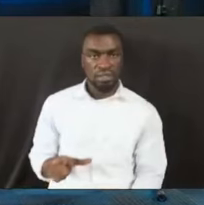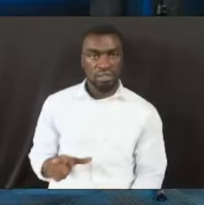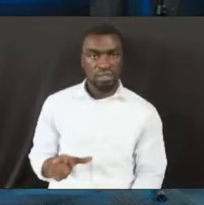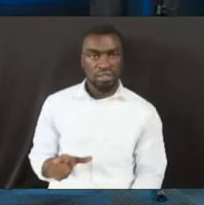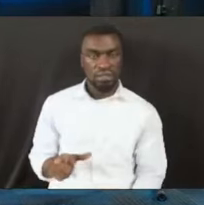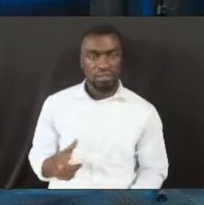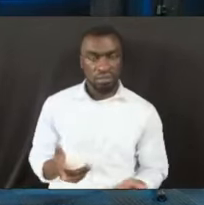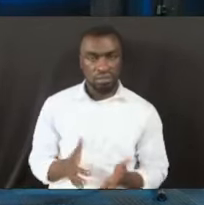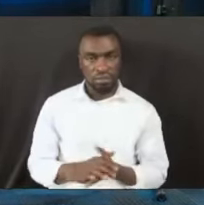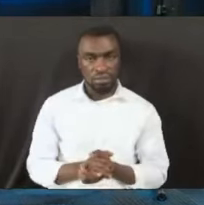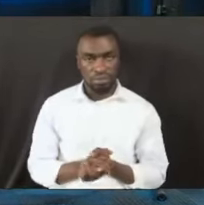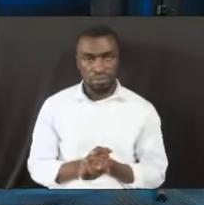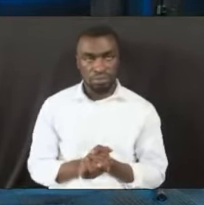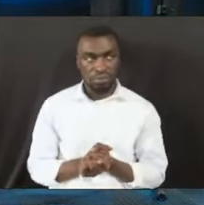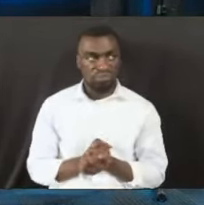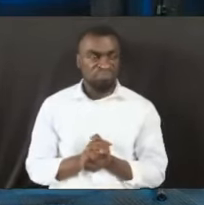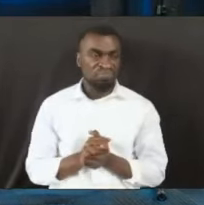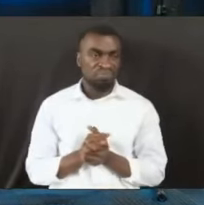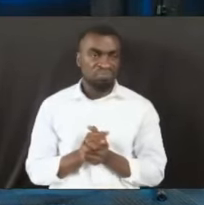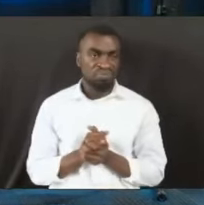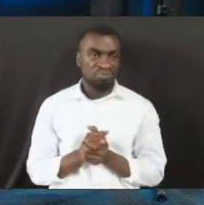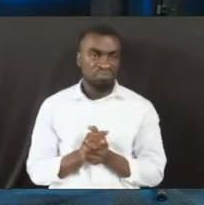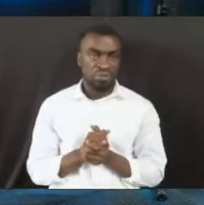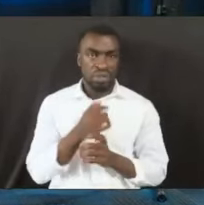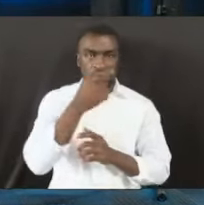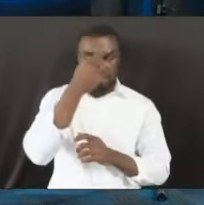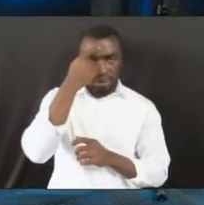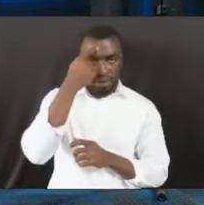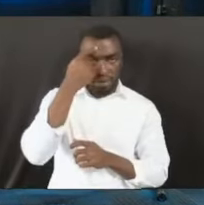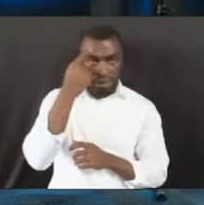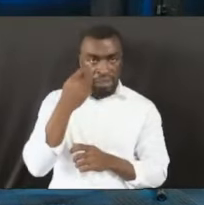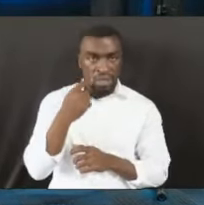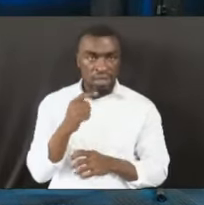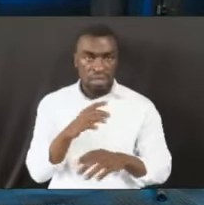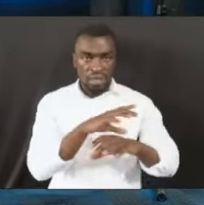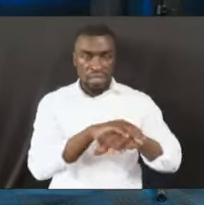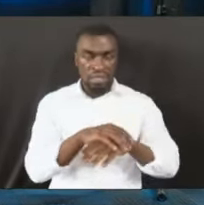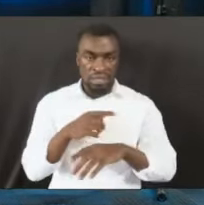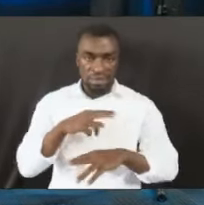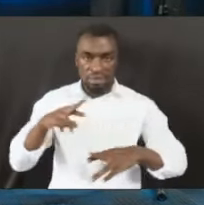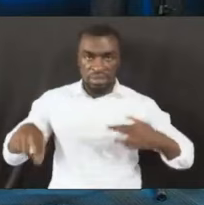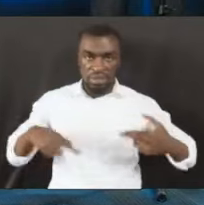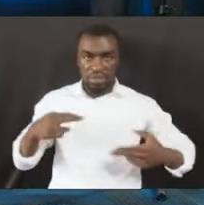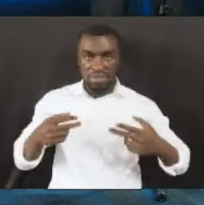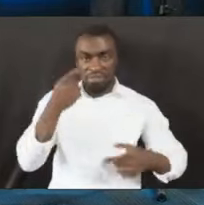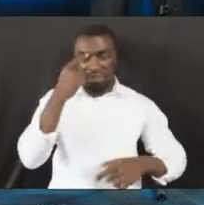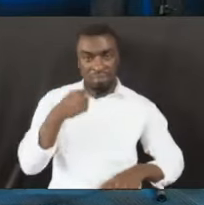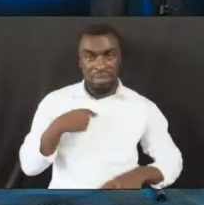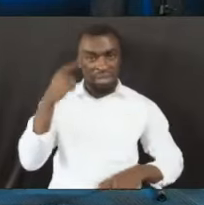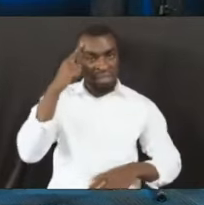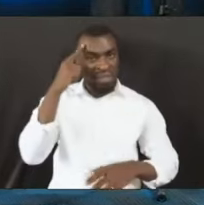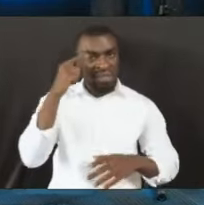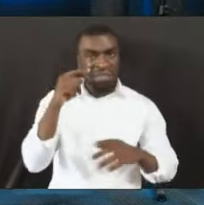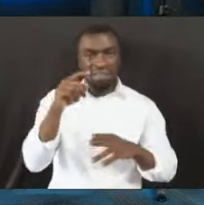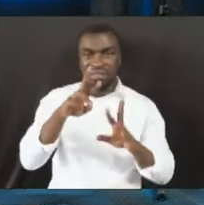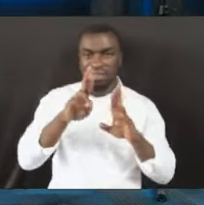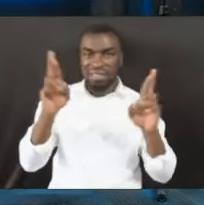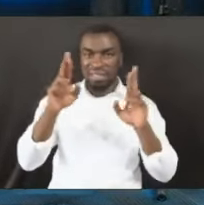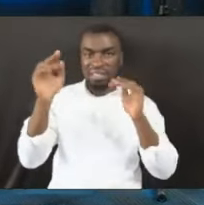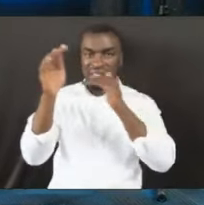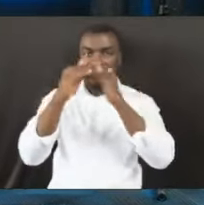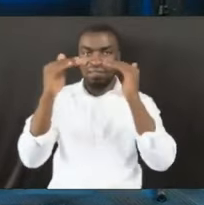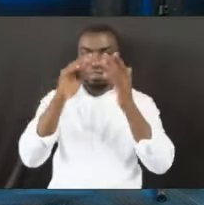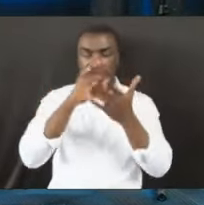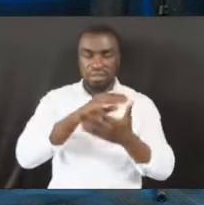Or who? Yeah, because I caught him rejoicing, you'll think he's already in heaven. I think the Holy Spirit has really worked on